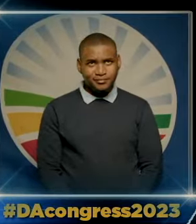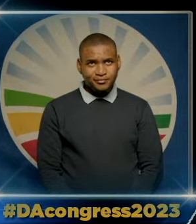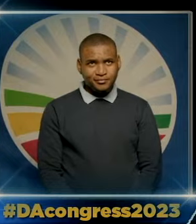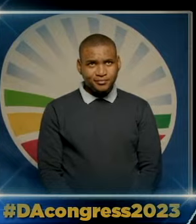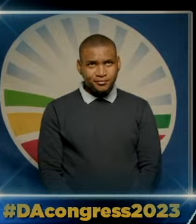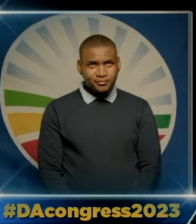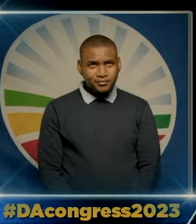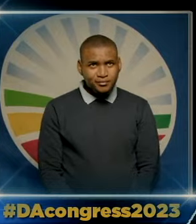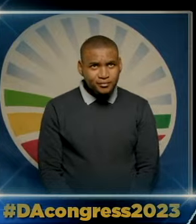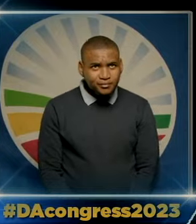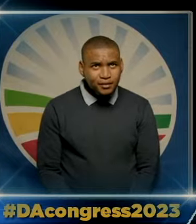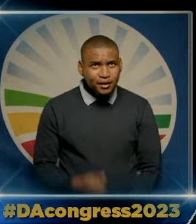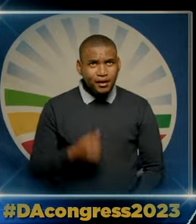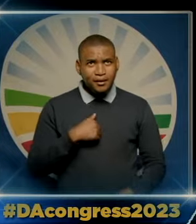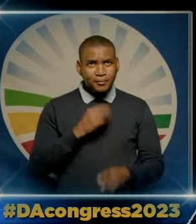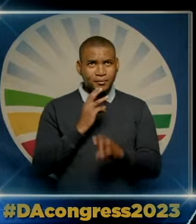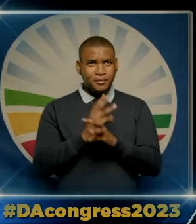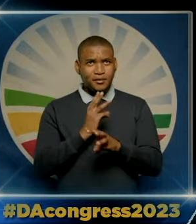I am a father.